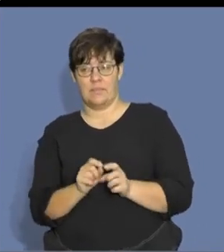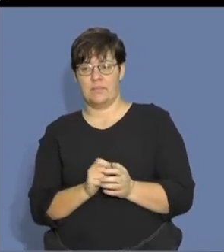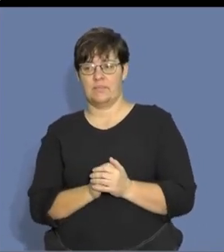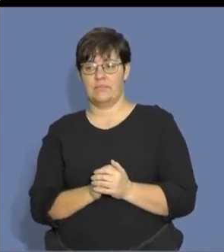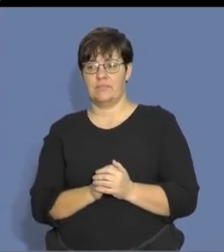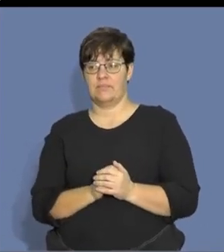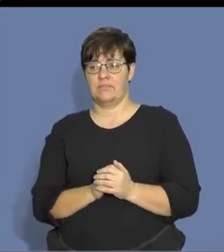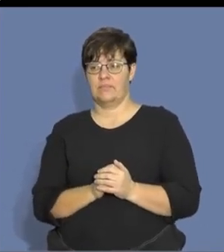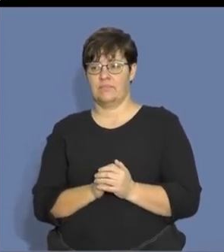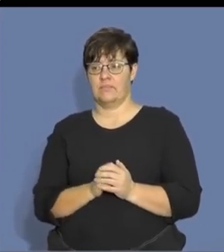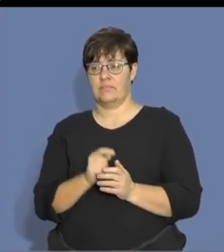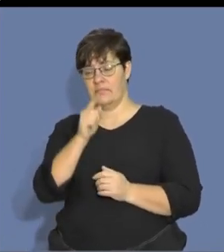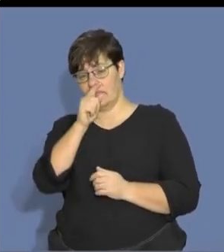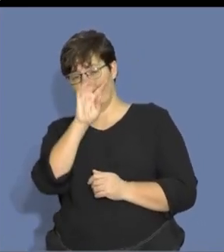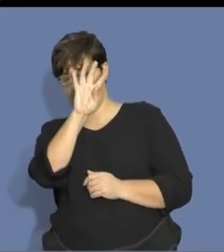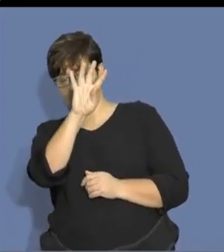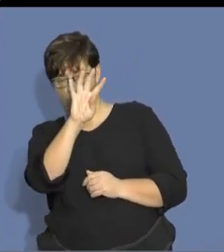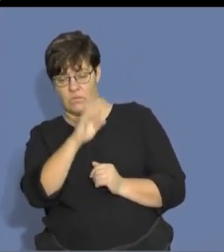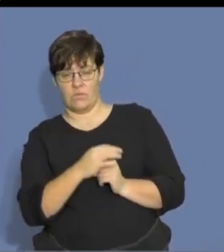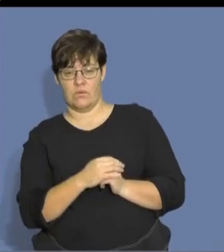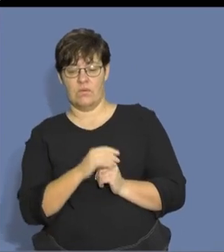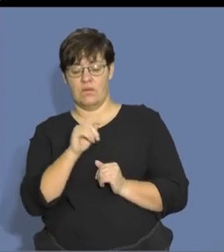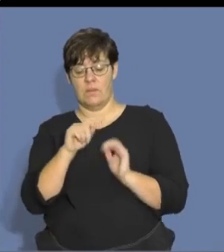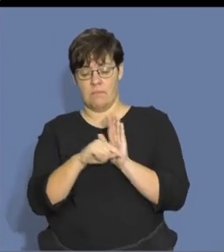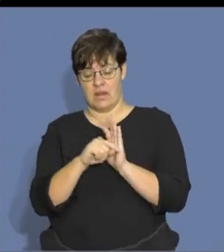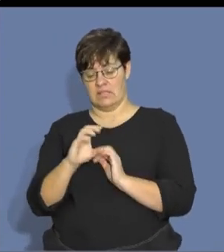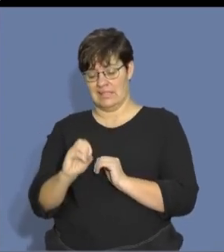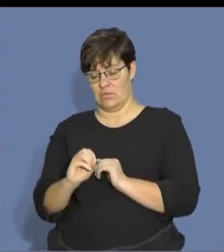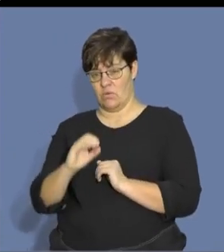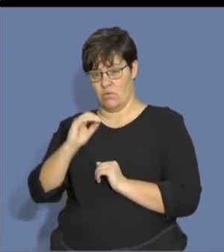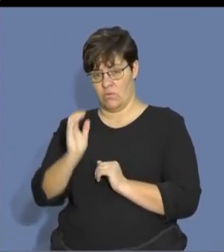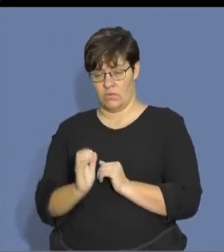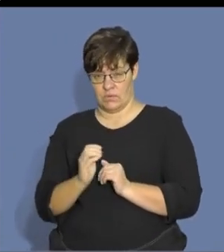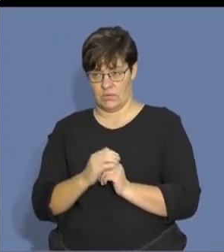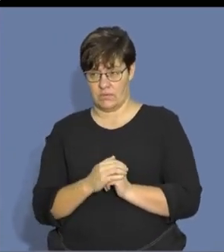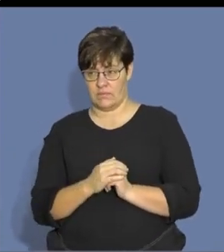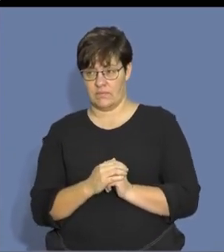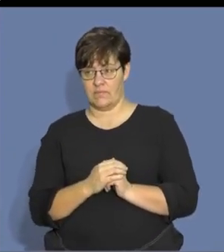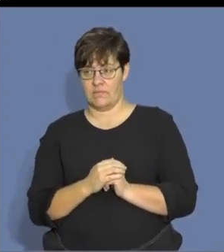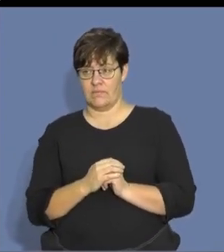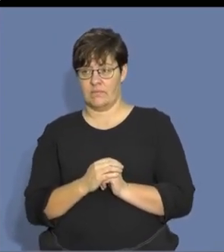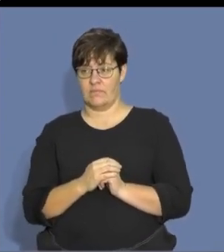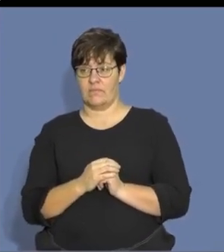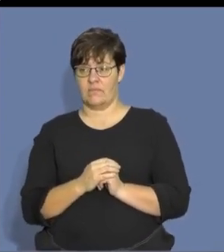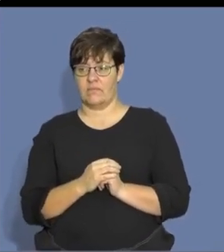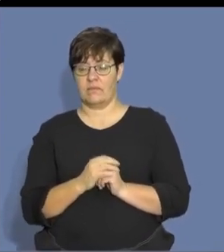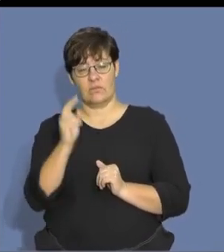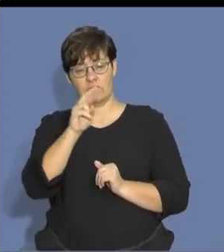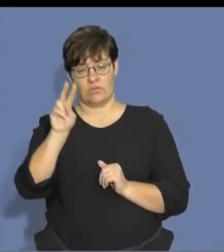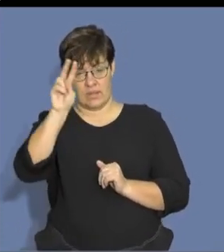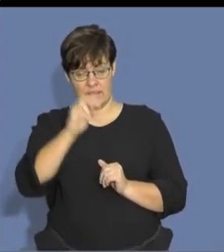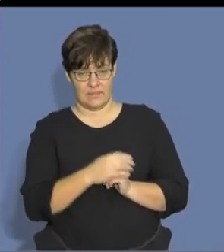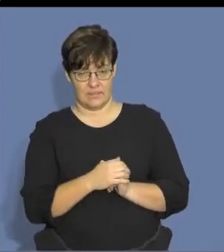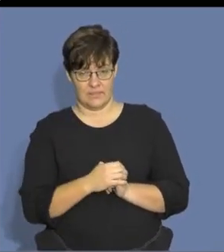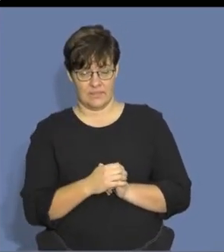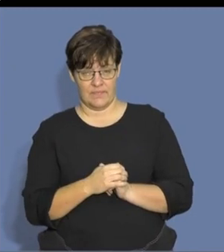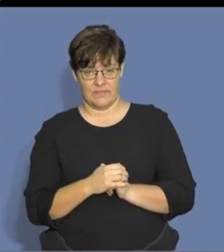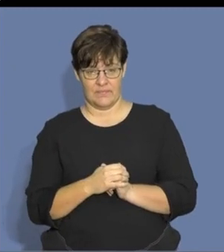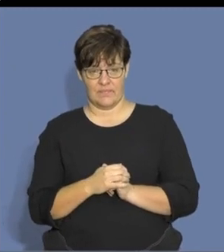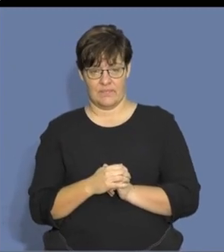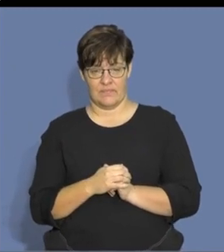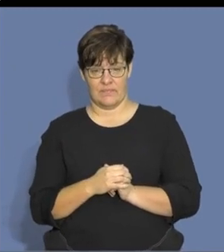go the y coordinate minus the other y coordinate, and I'm going to go and